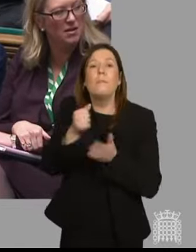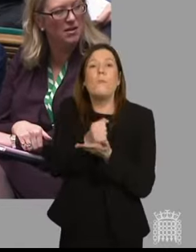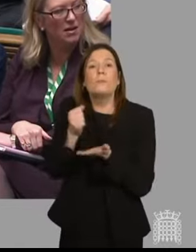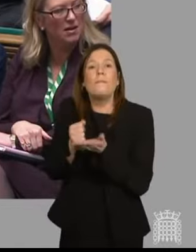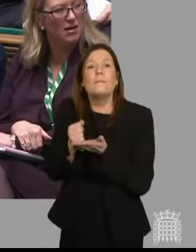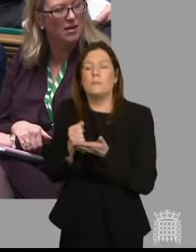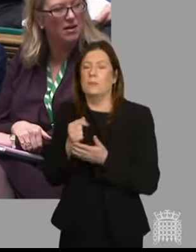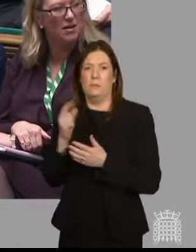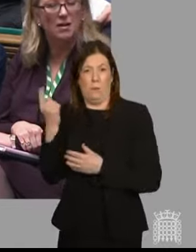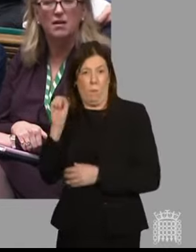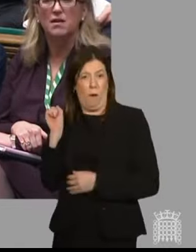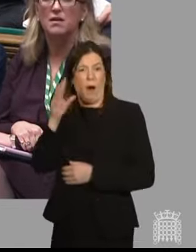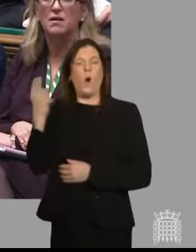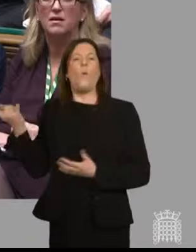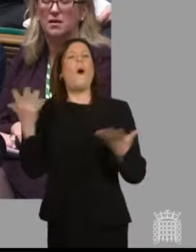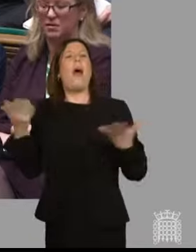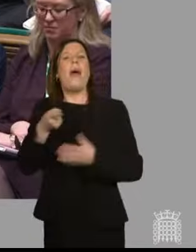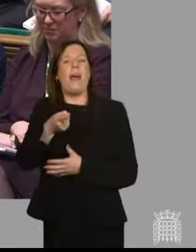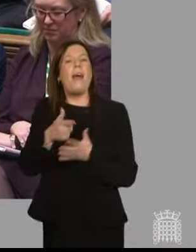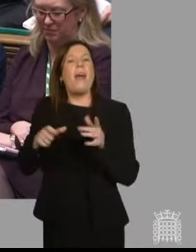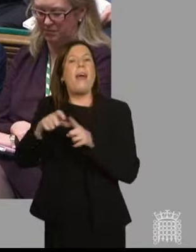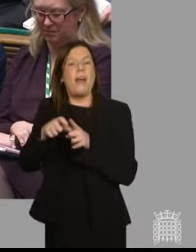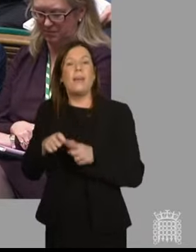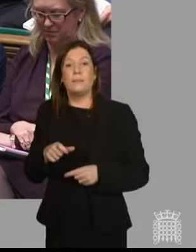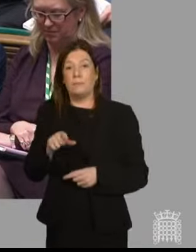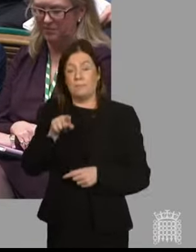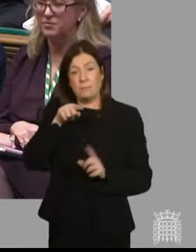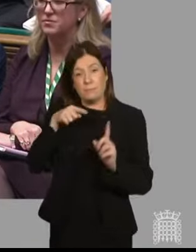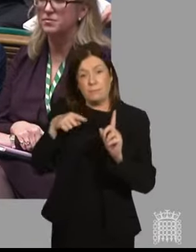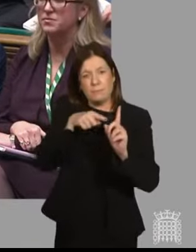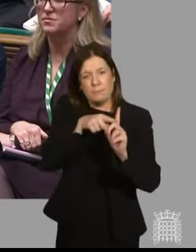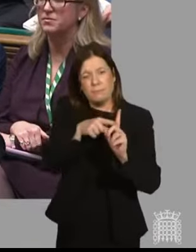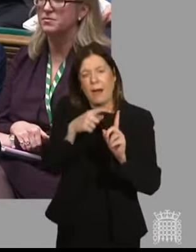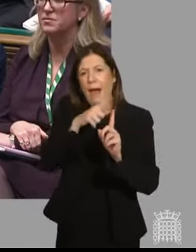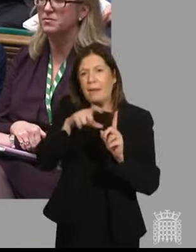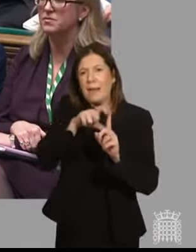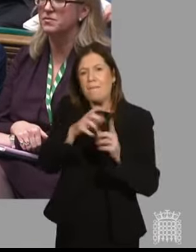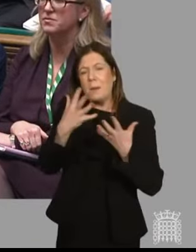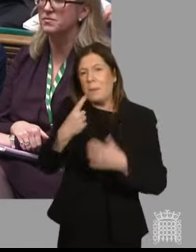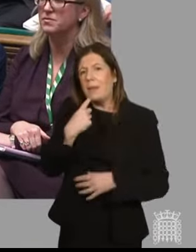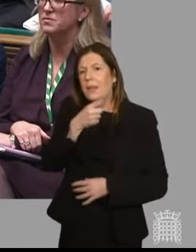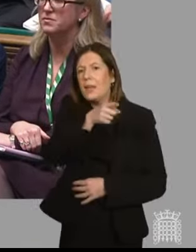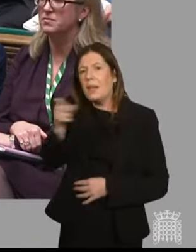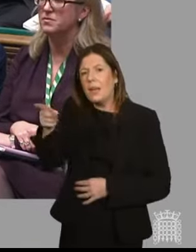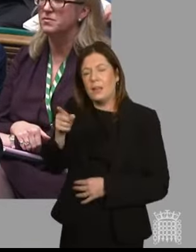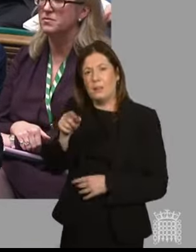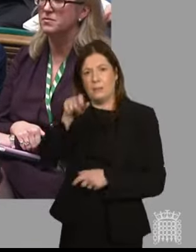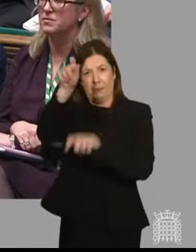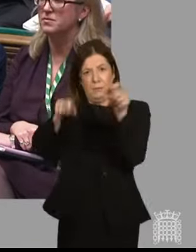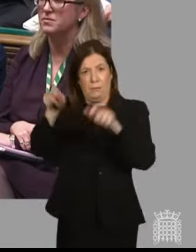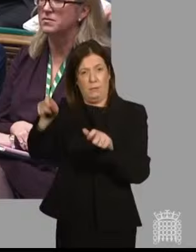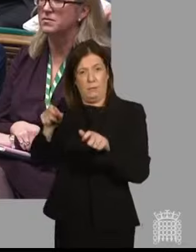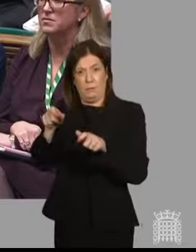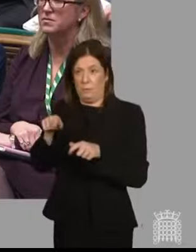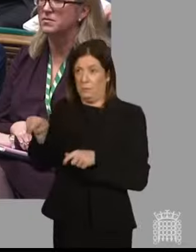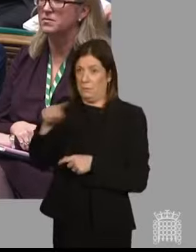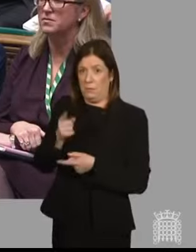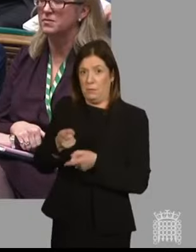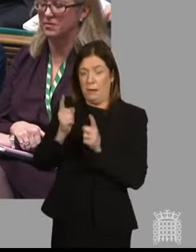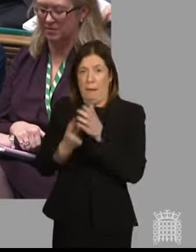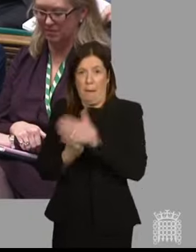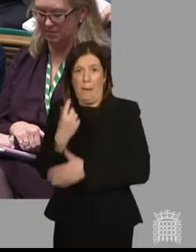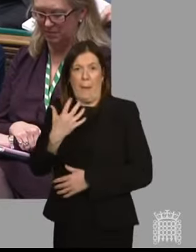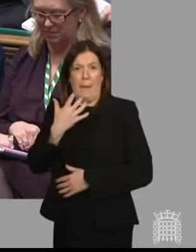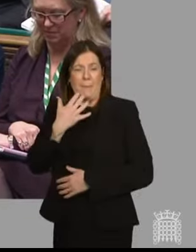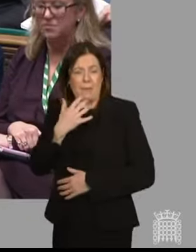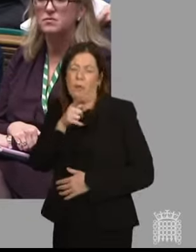has called for the resignation of over 30 prominent people in this country who have made mistakes in their job. So does the Prime Minister agree with me that